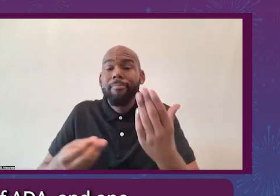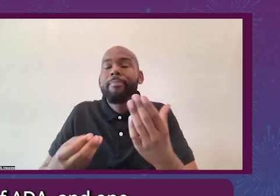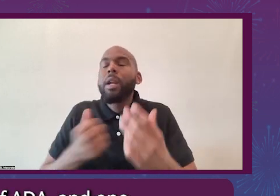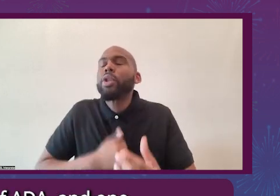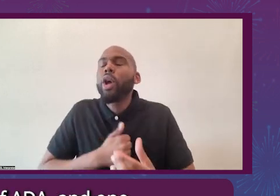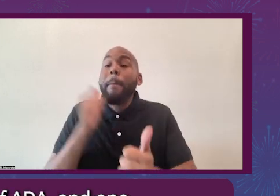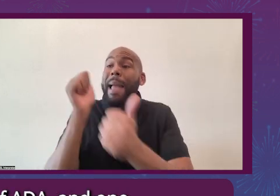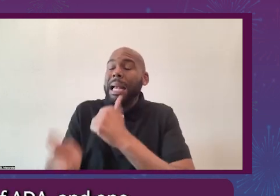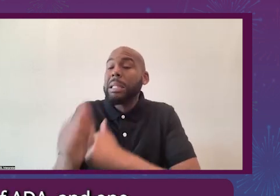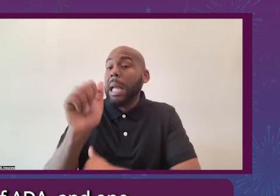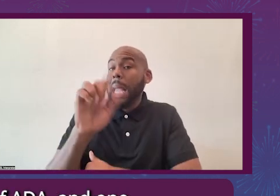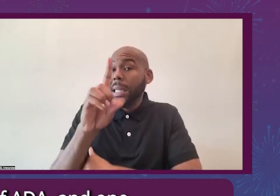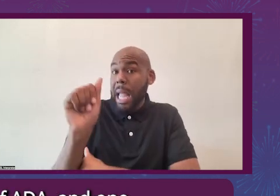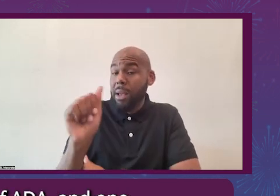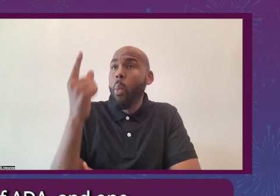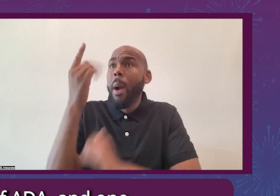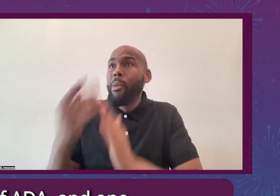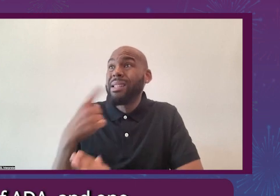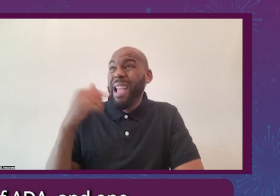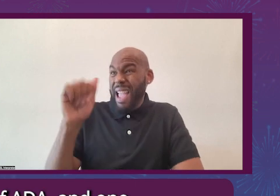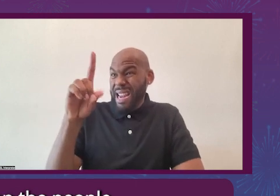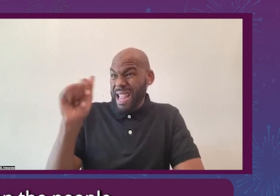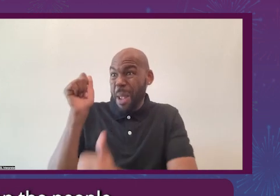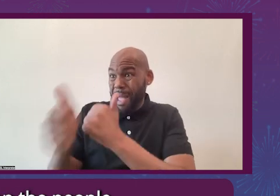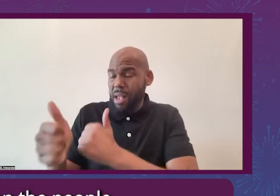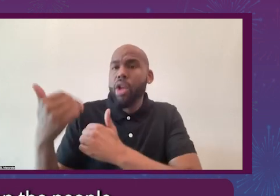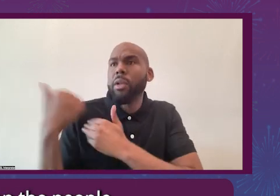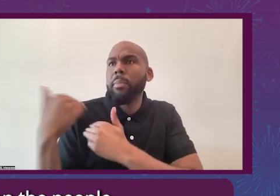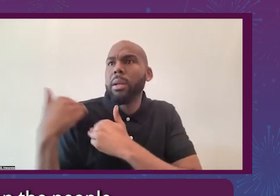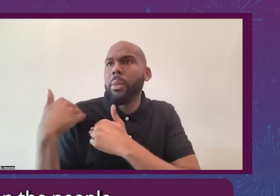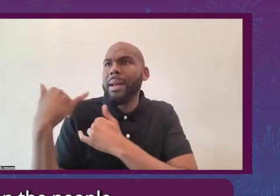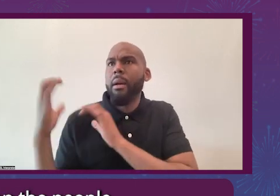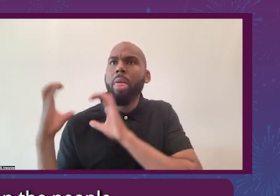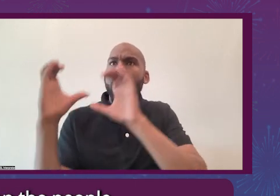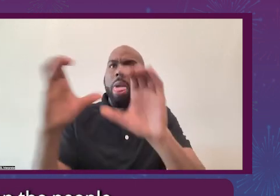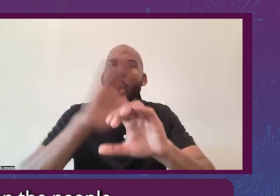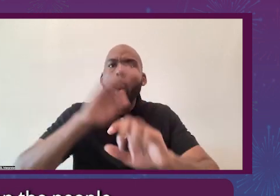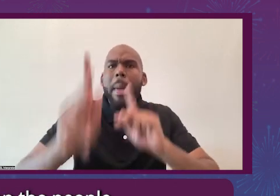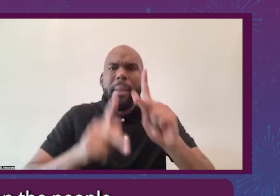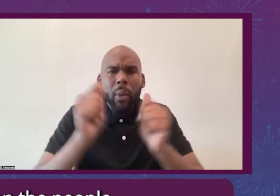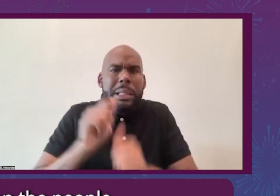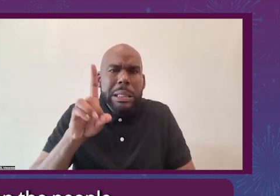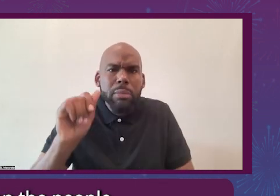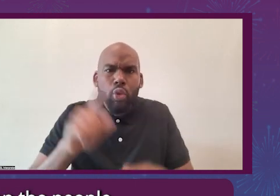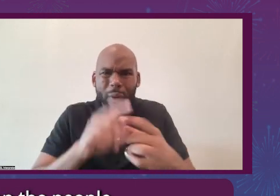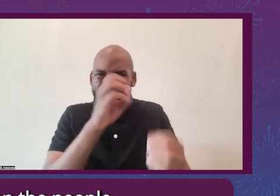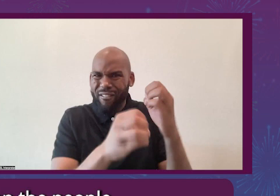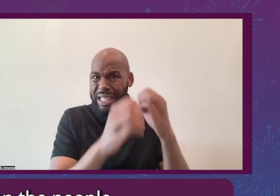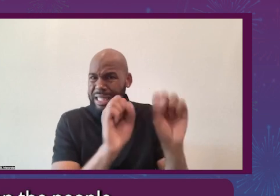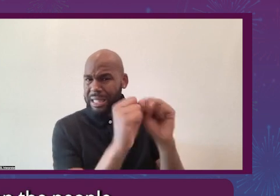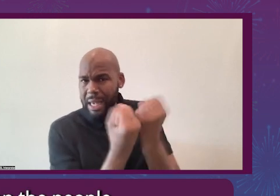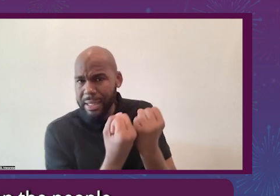passing of ADA, and one person noted that when the ADA was passed, the responsibility was placed on the people with disabilities